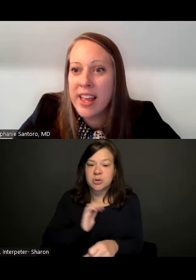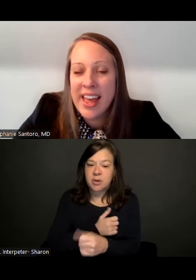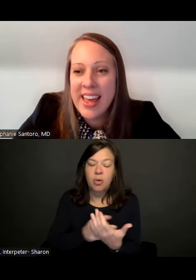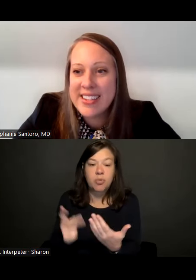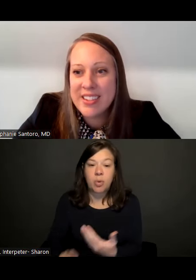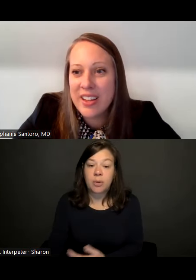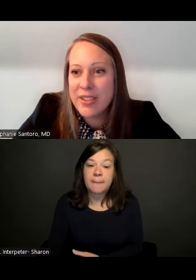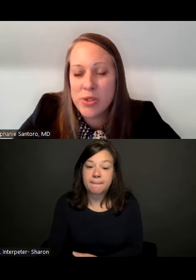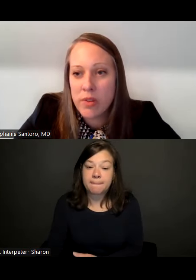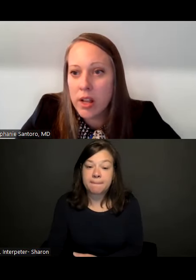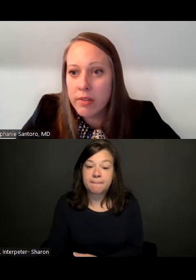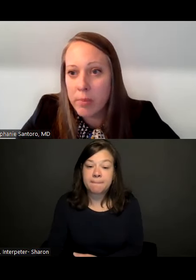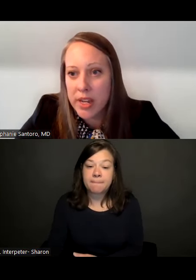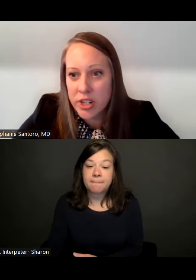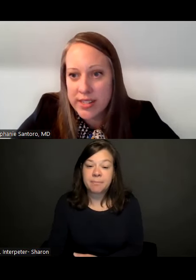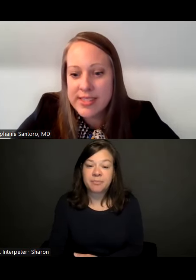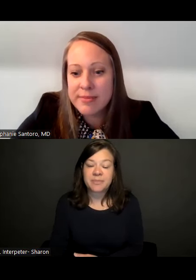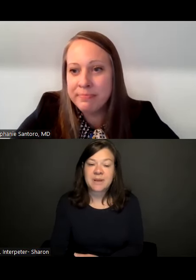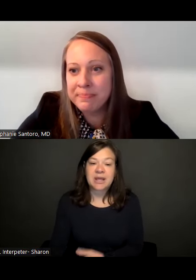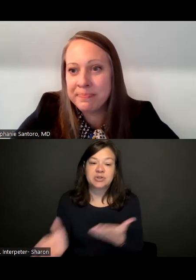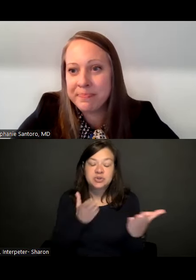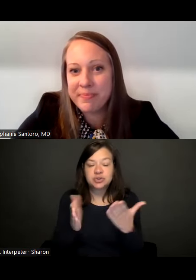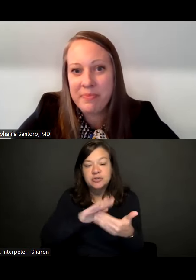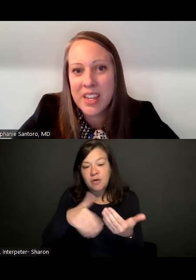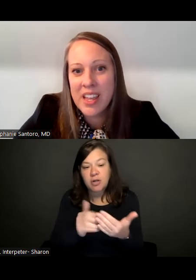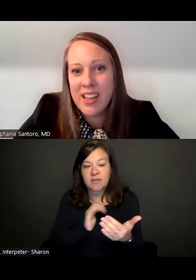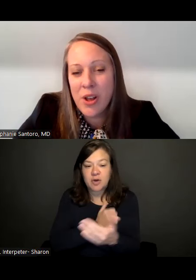in and to serve all of our patients.